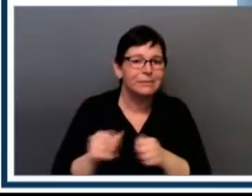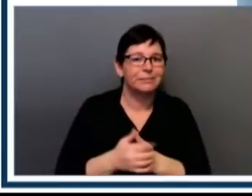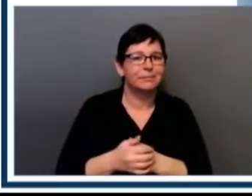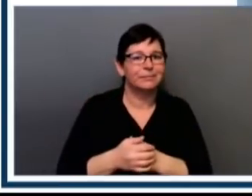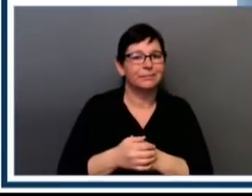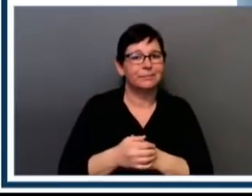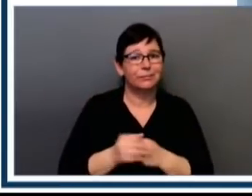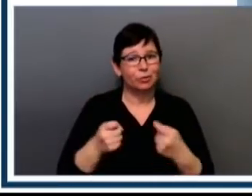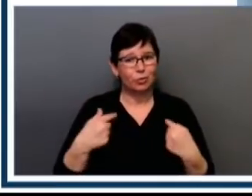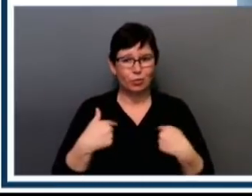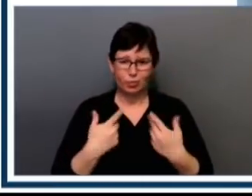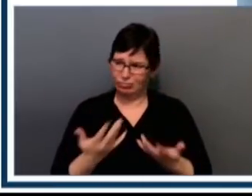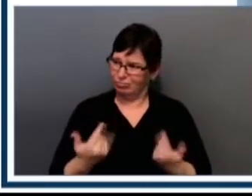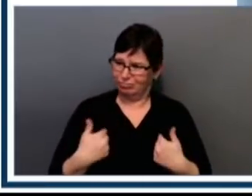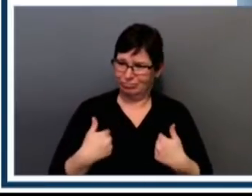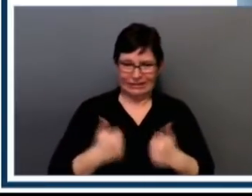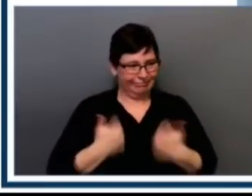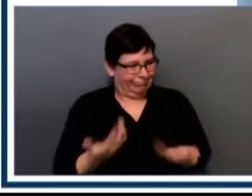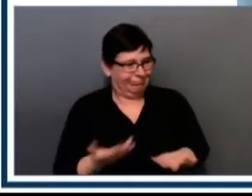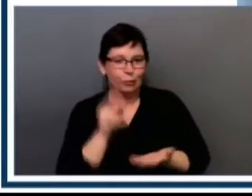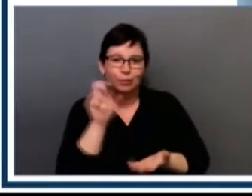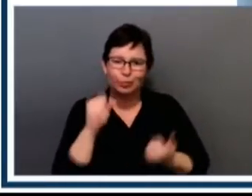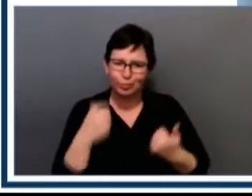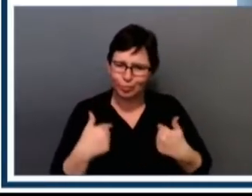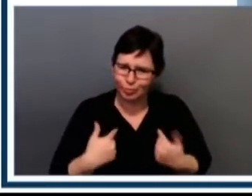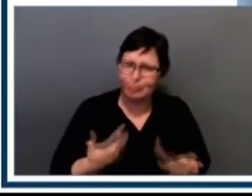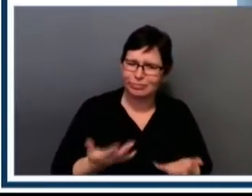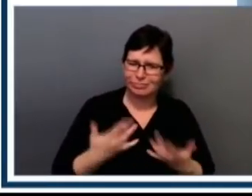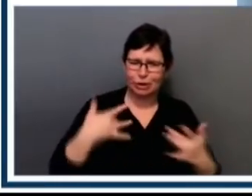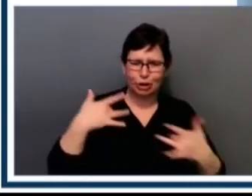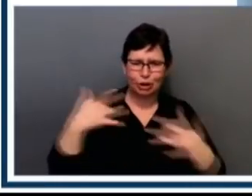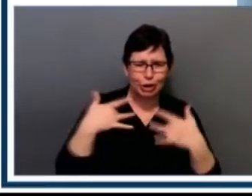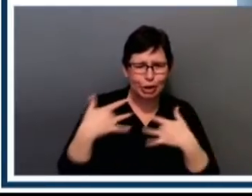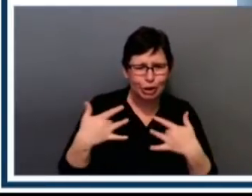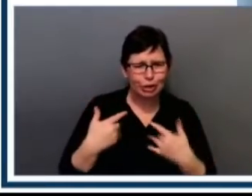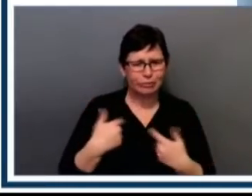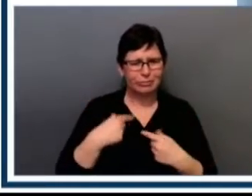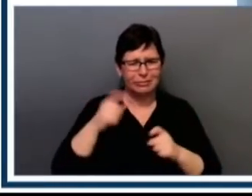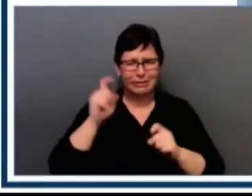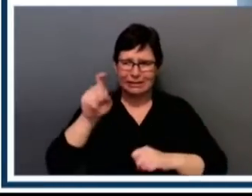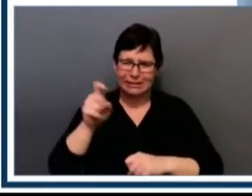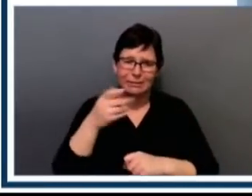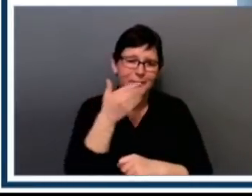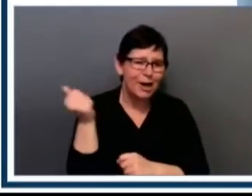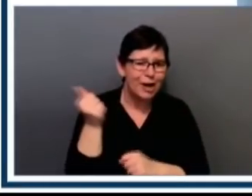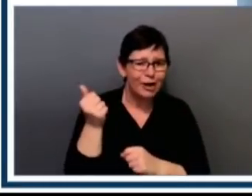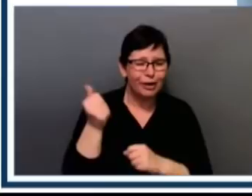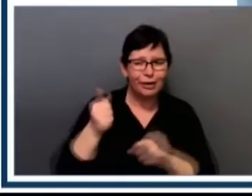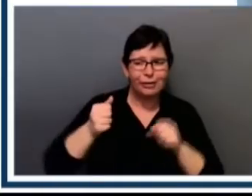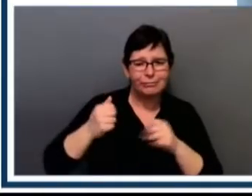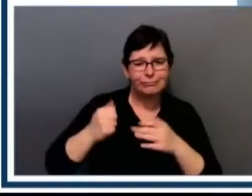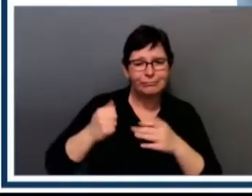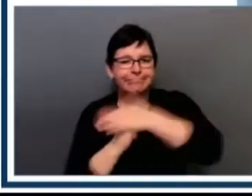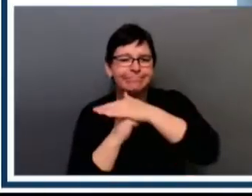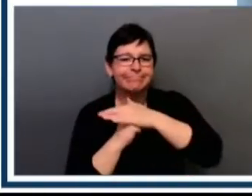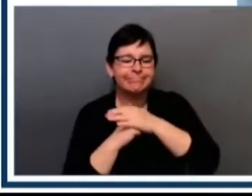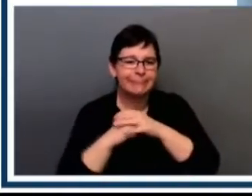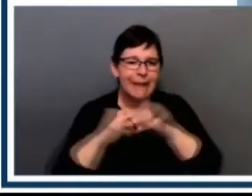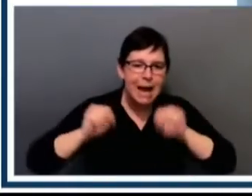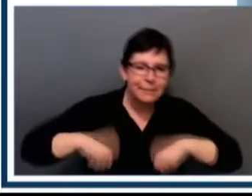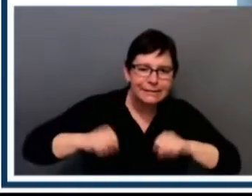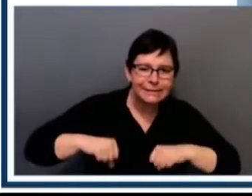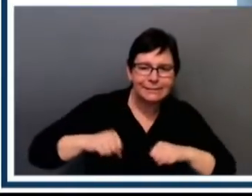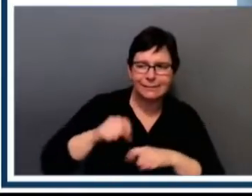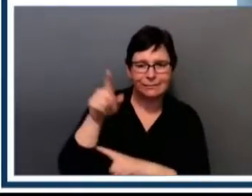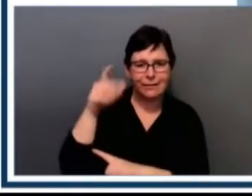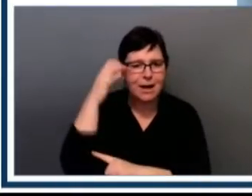pandemic, whether it's the next bad flu season, as we talk about climate change and maybe heat emergencies and having a prolonged heat event, which